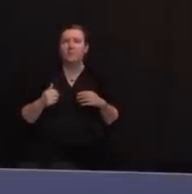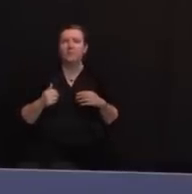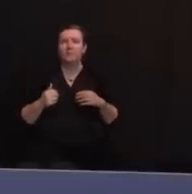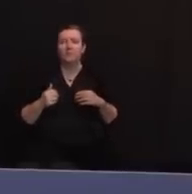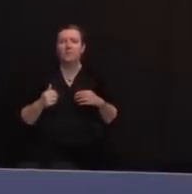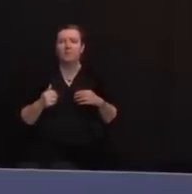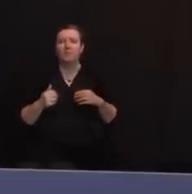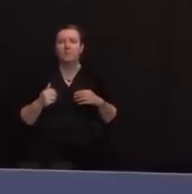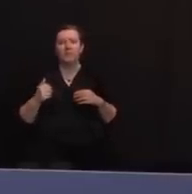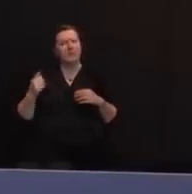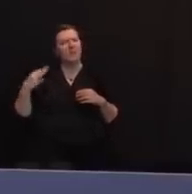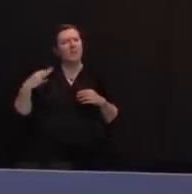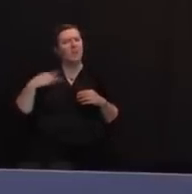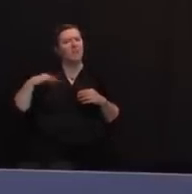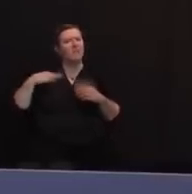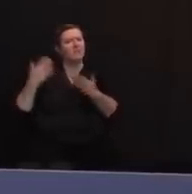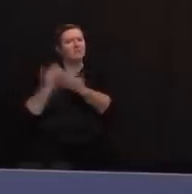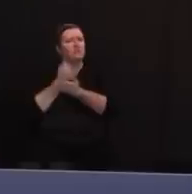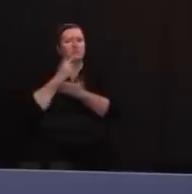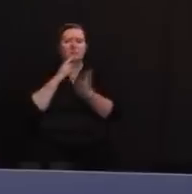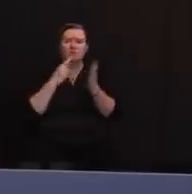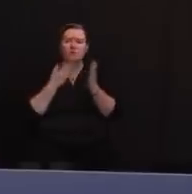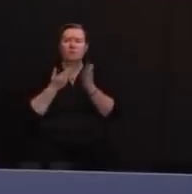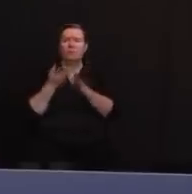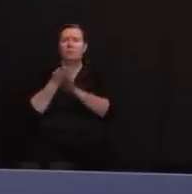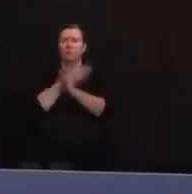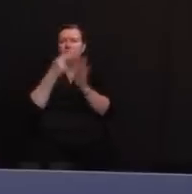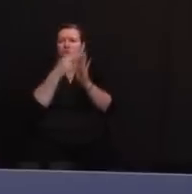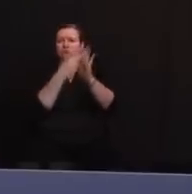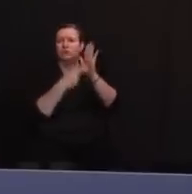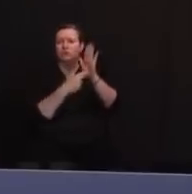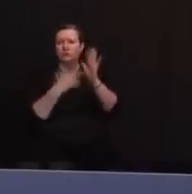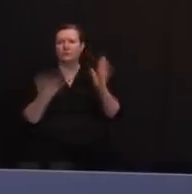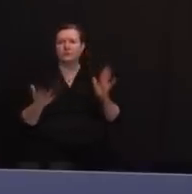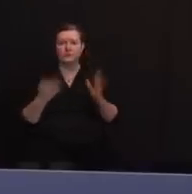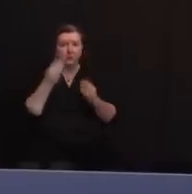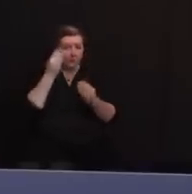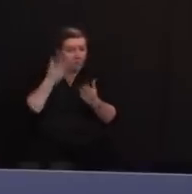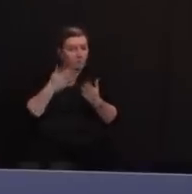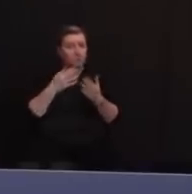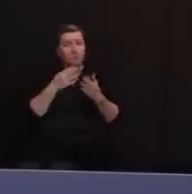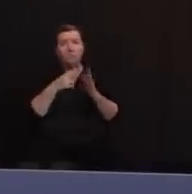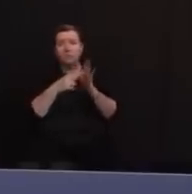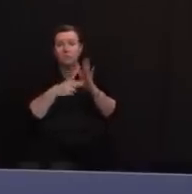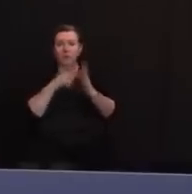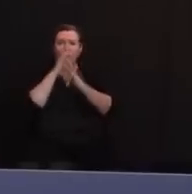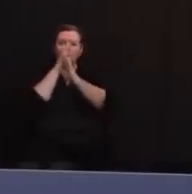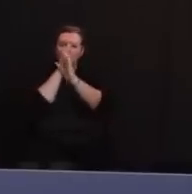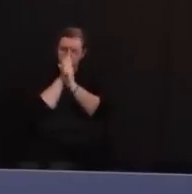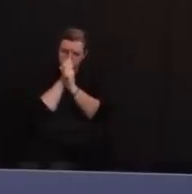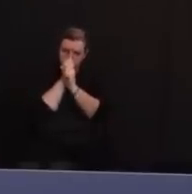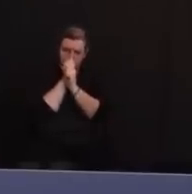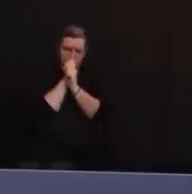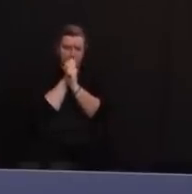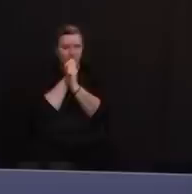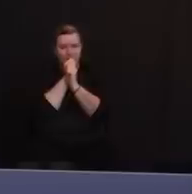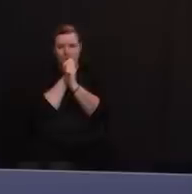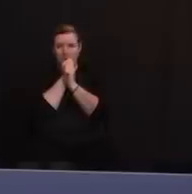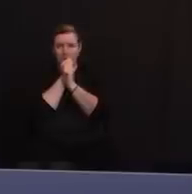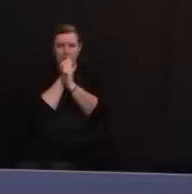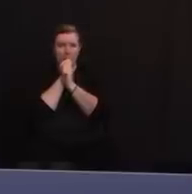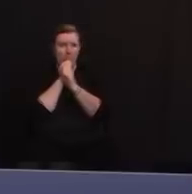pre-registering. And the information obviously is confidential when you register. It is our same privacy